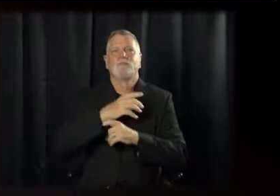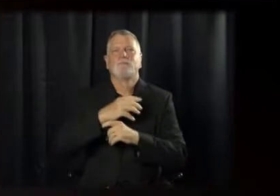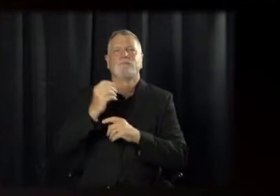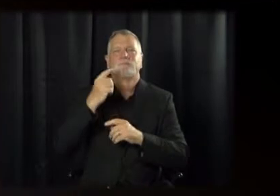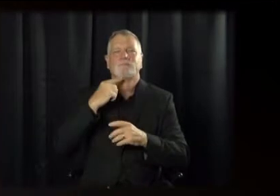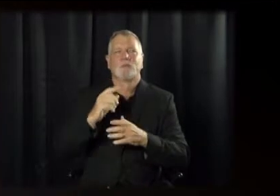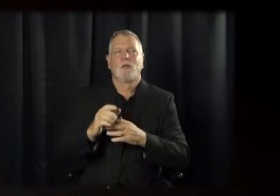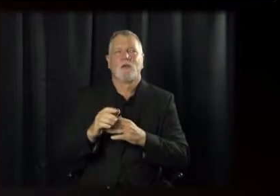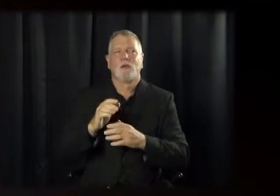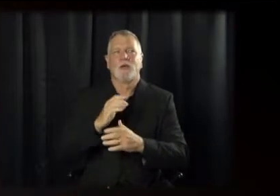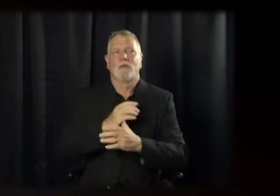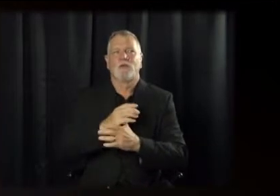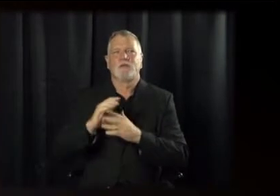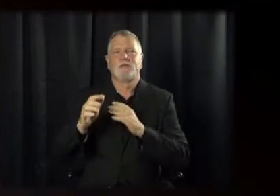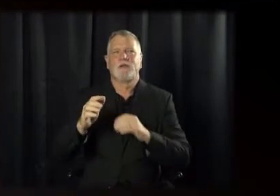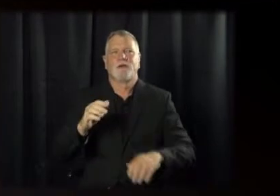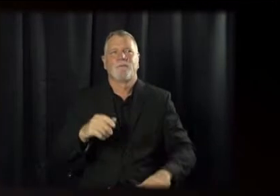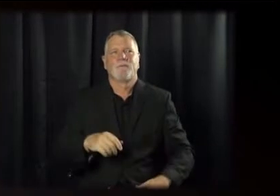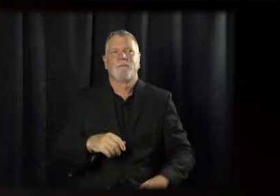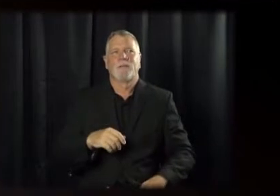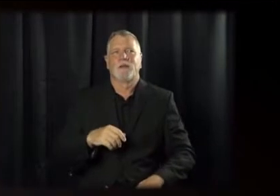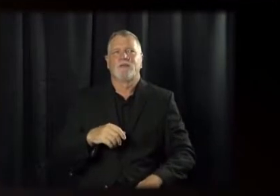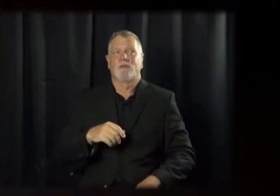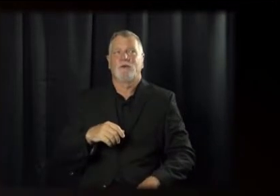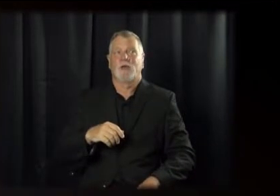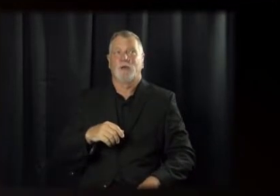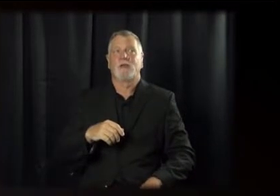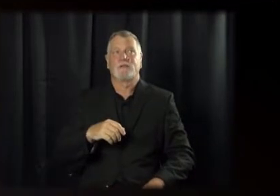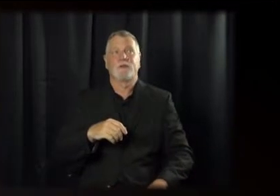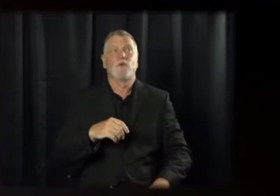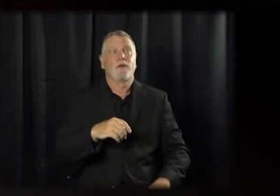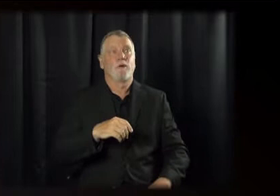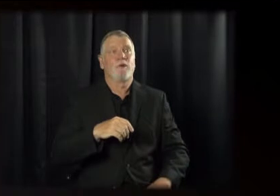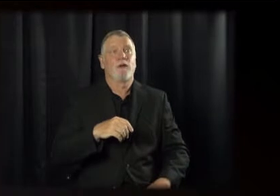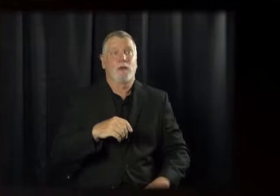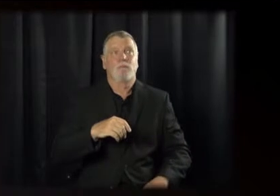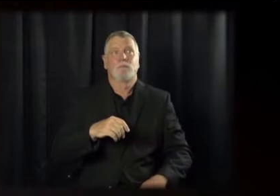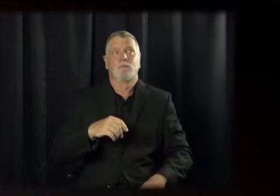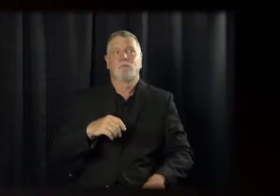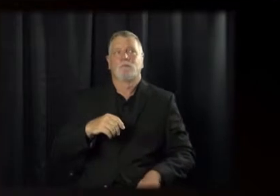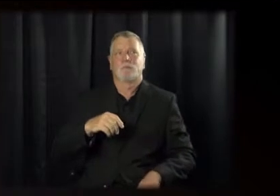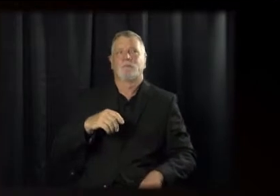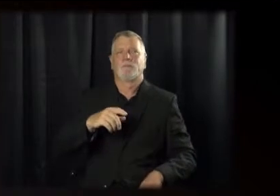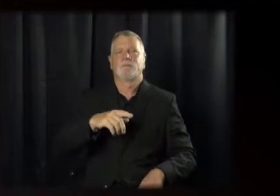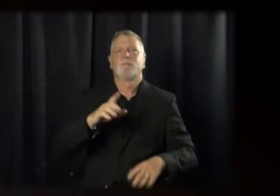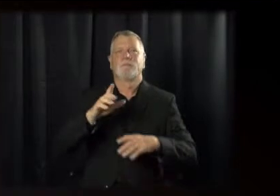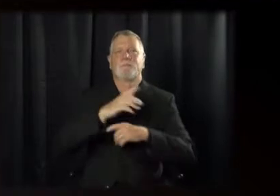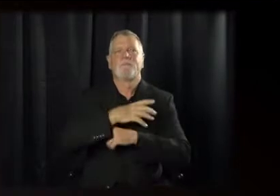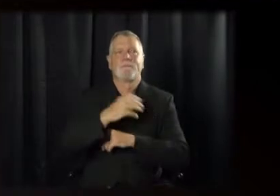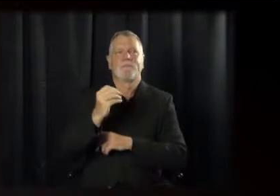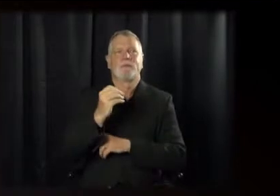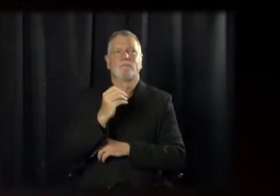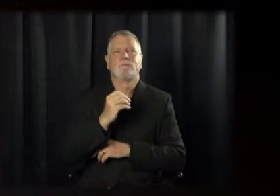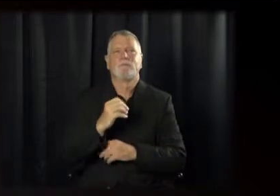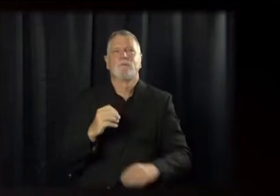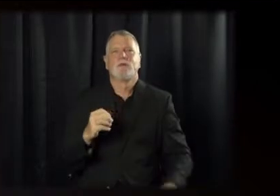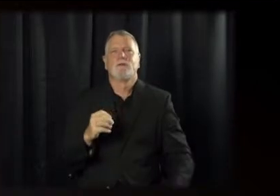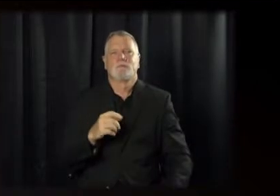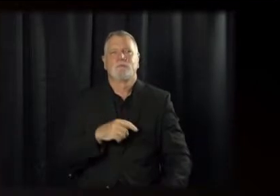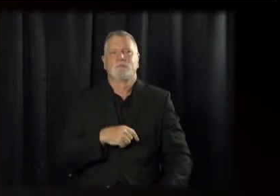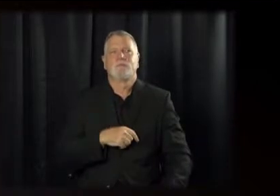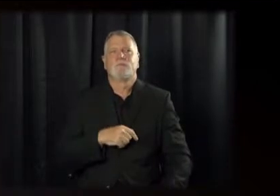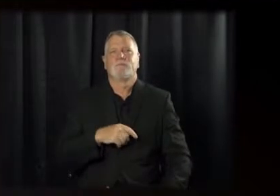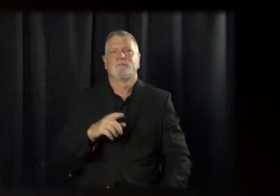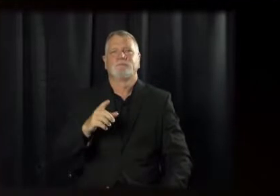and capital improvement program. Developing and implementing a coherent plan for rebuilding the grid, free of political interference,